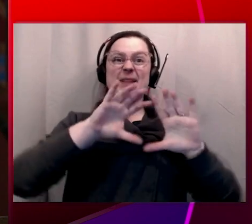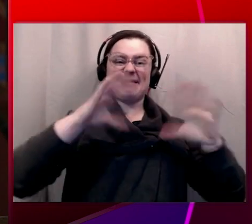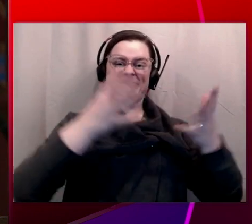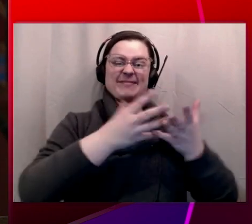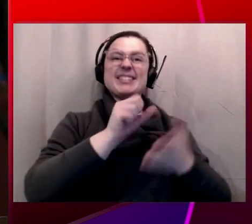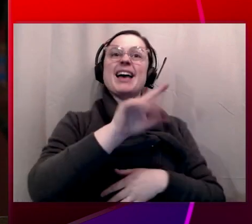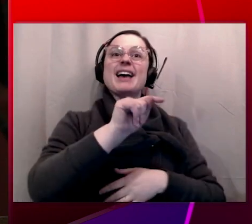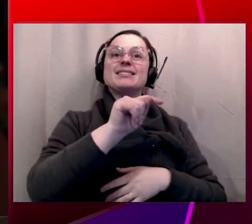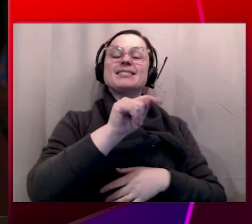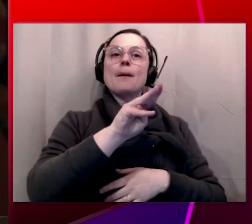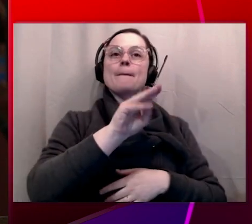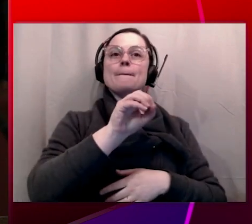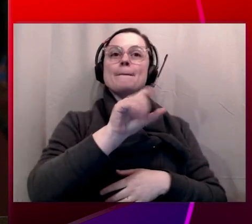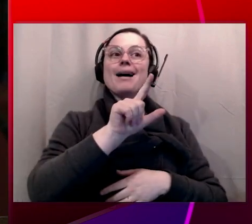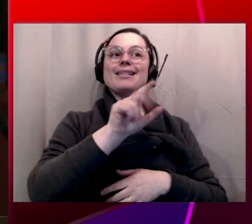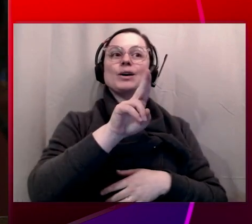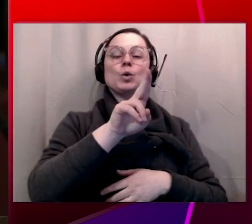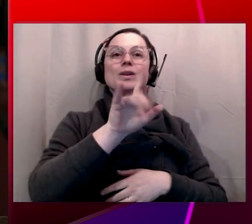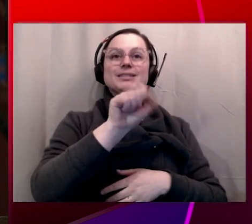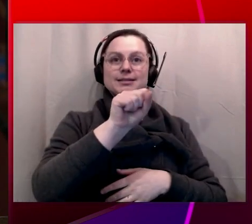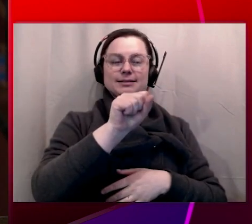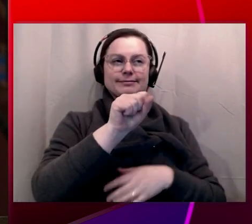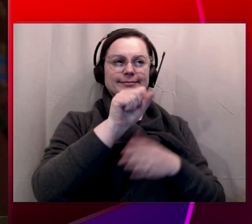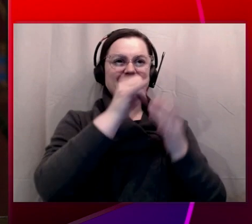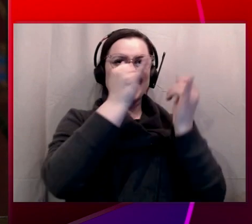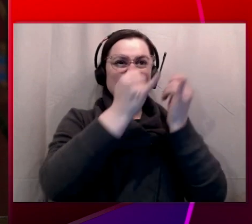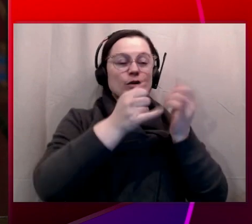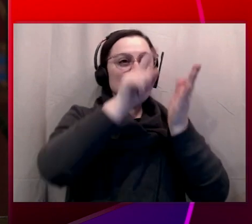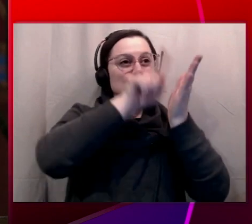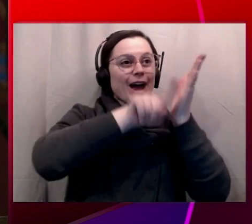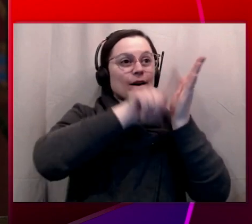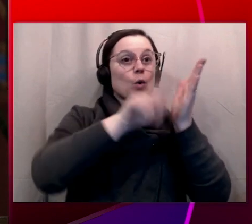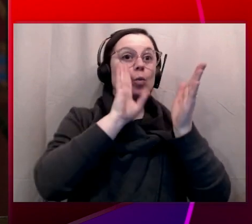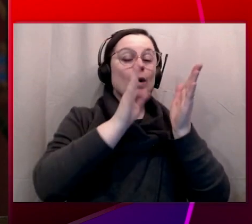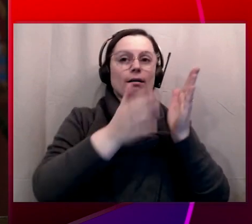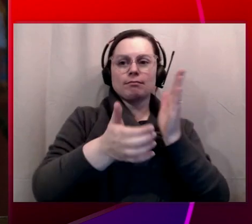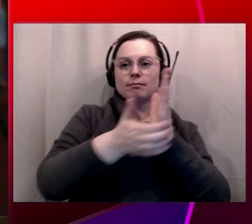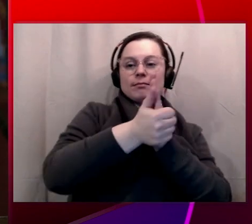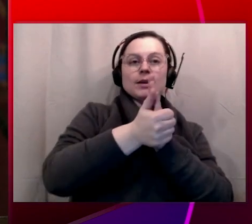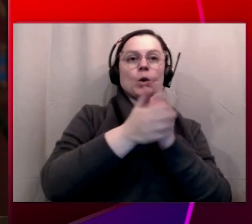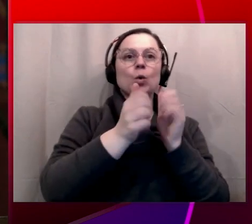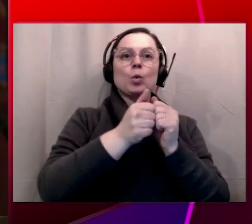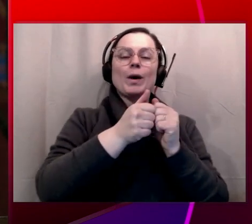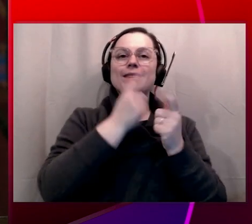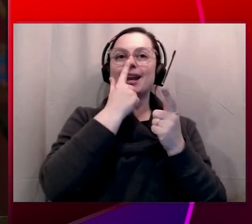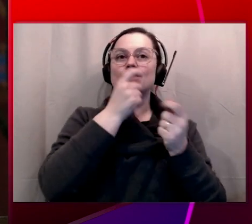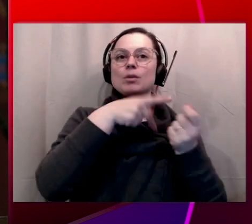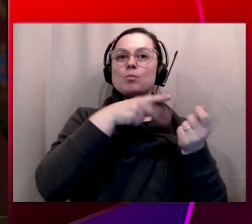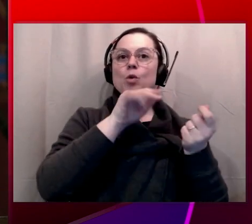molecules and checking one by one whether they will bind to some protein of interest.